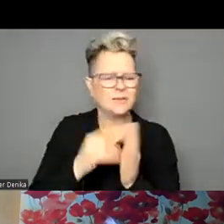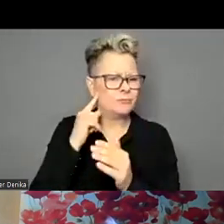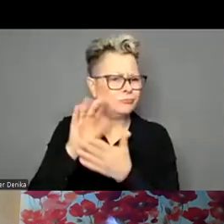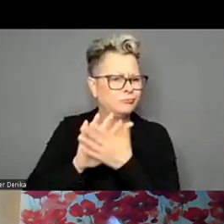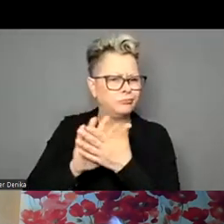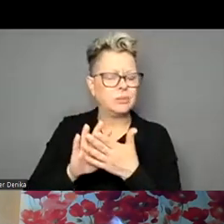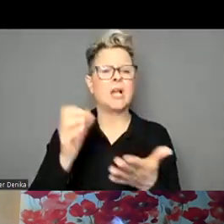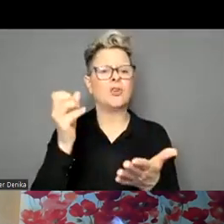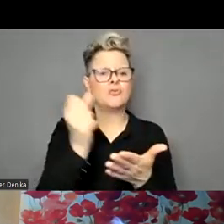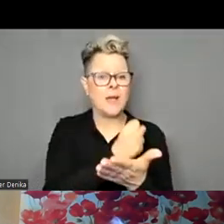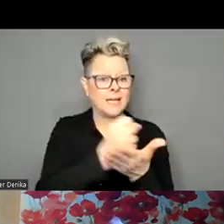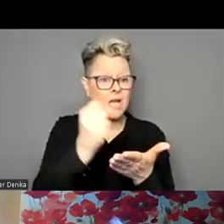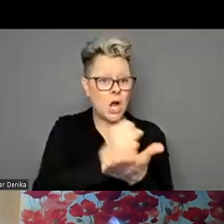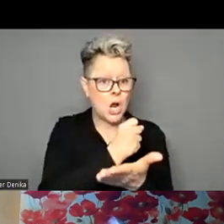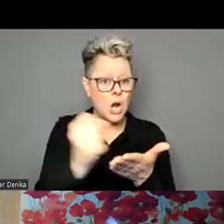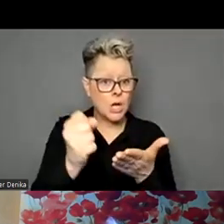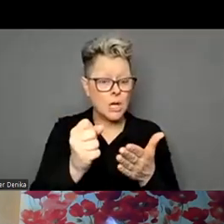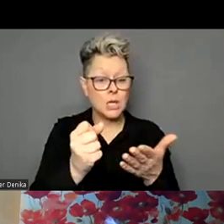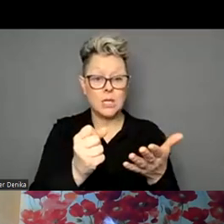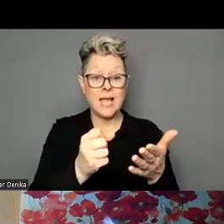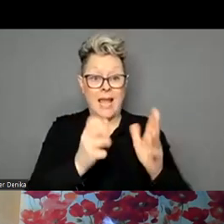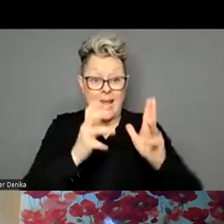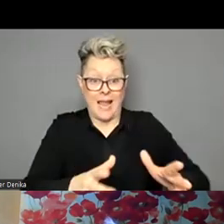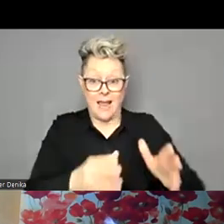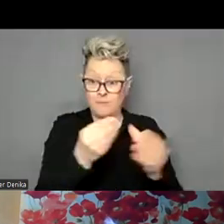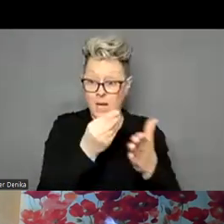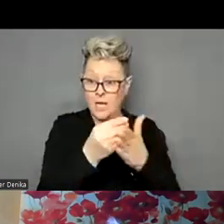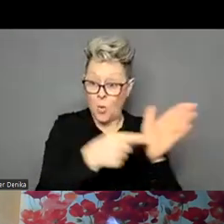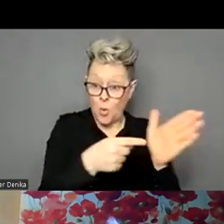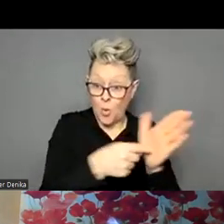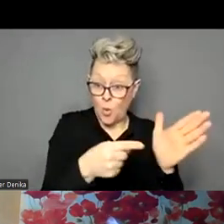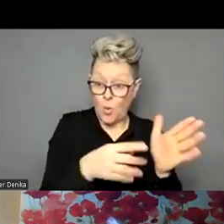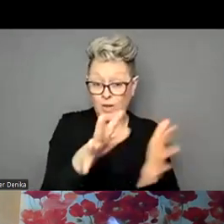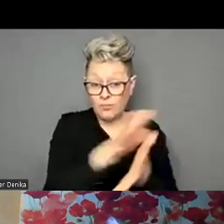credit card balances erased upon death, i.e. life insured.